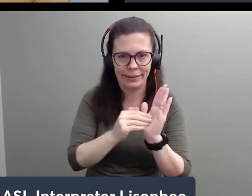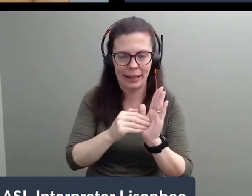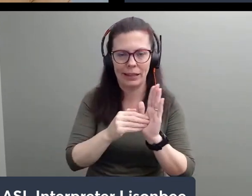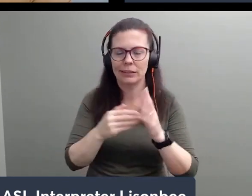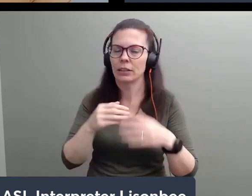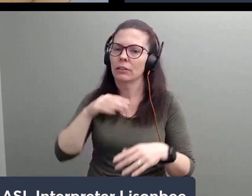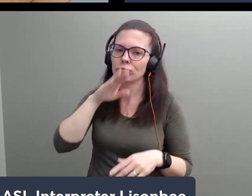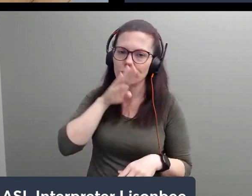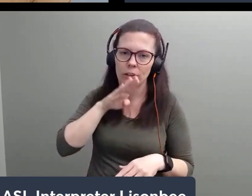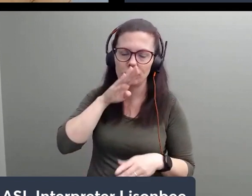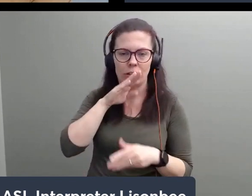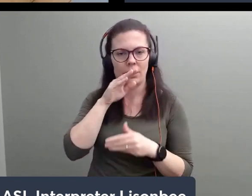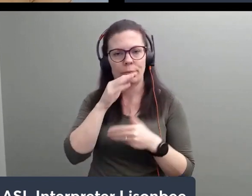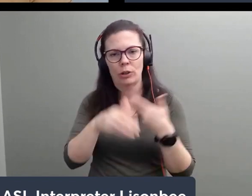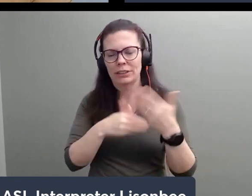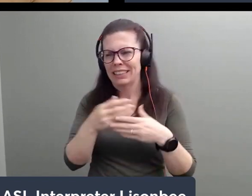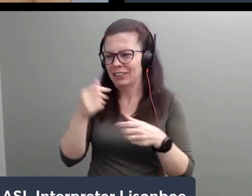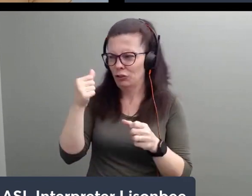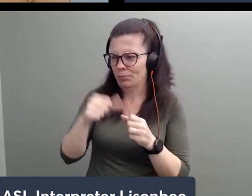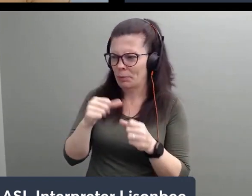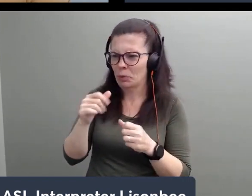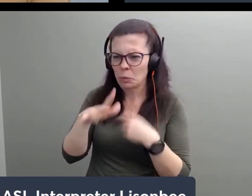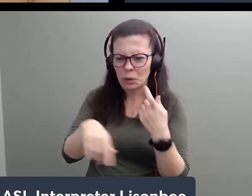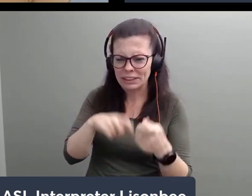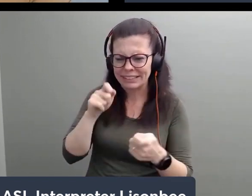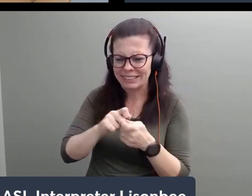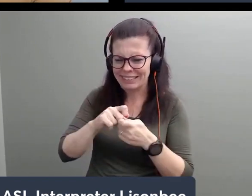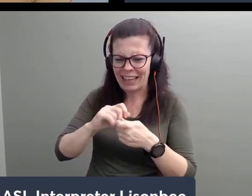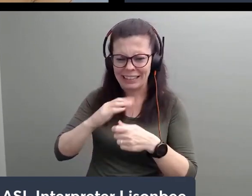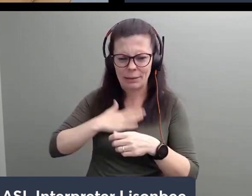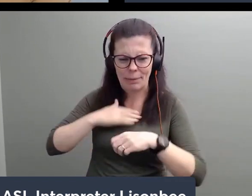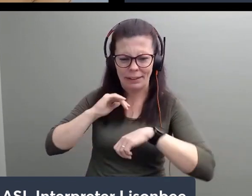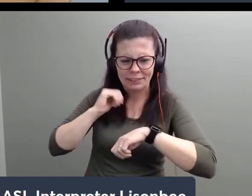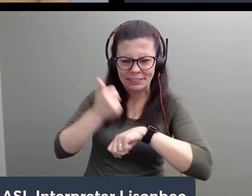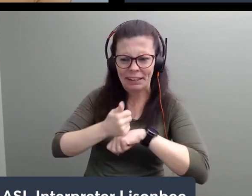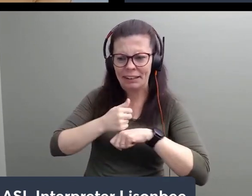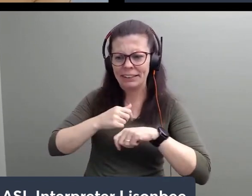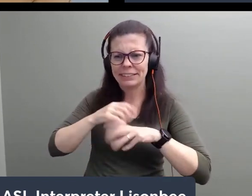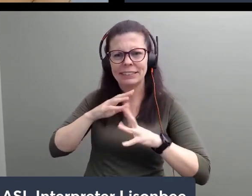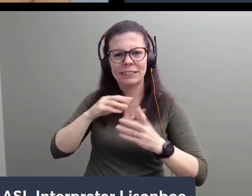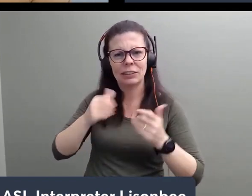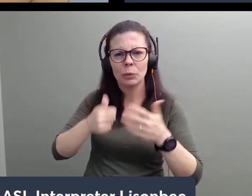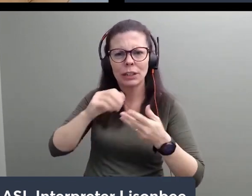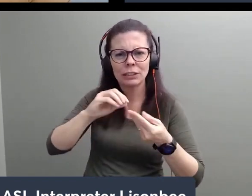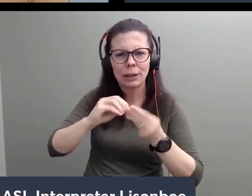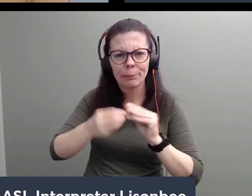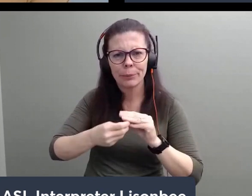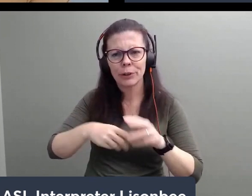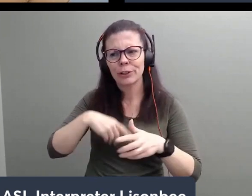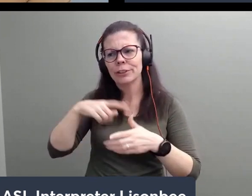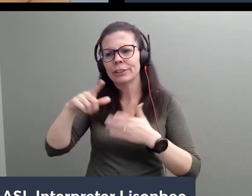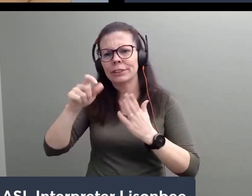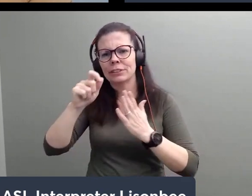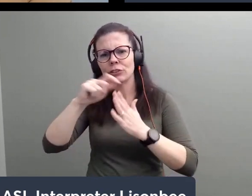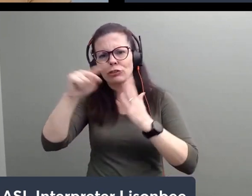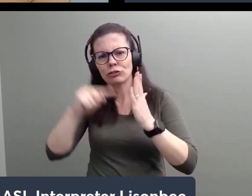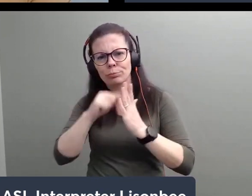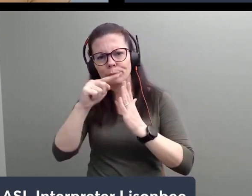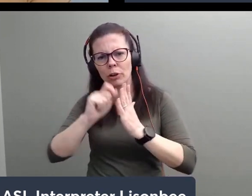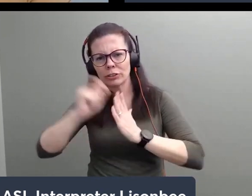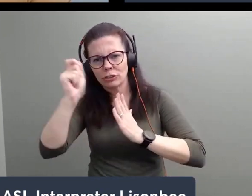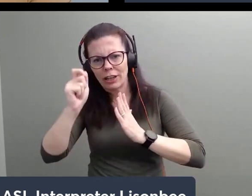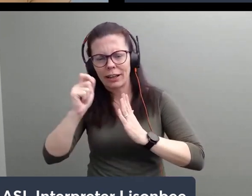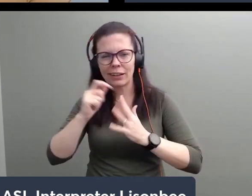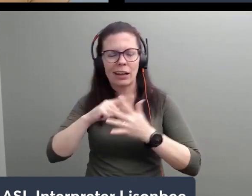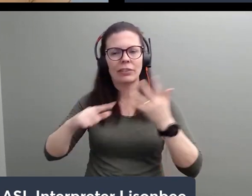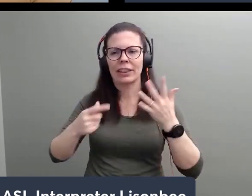frustrating process of trying to remember what was the exact settings that I have to enter, the right numbers, the right checkboxes need to be checked to get